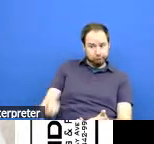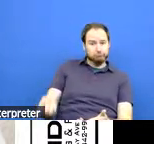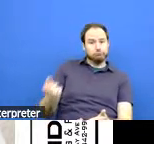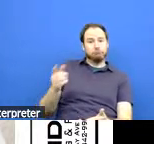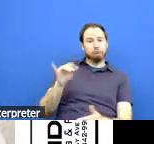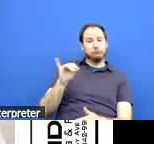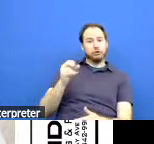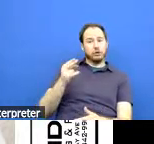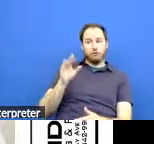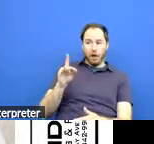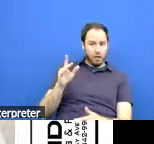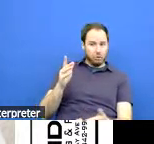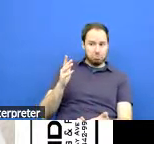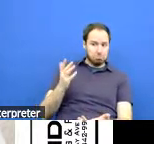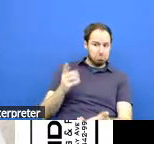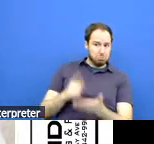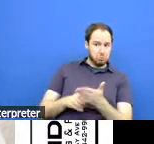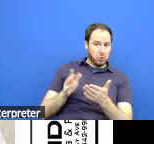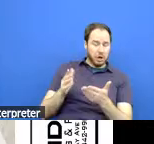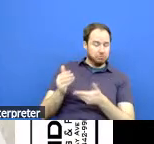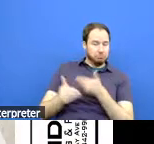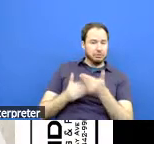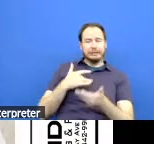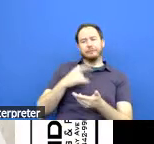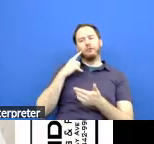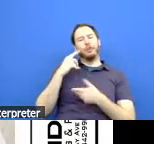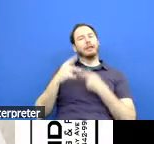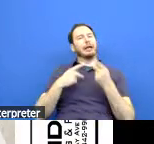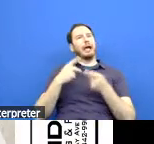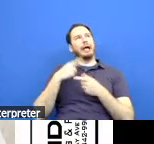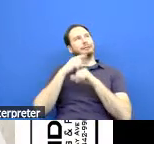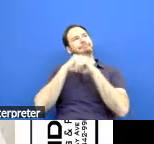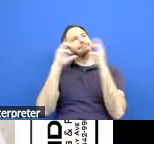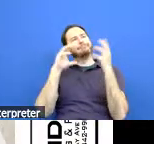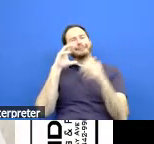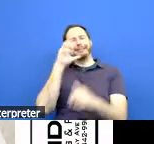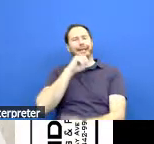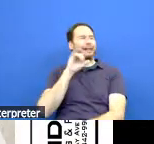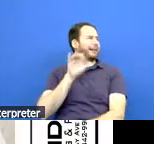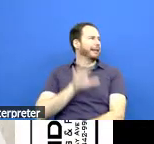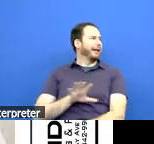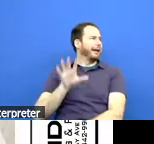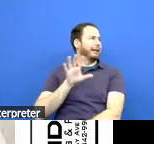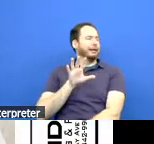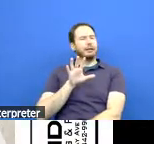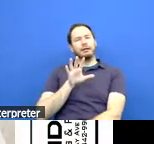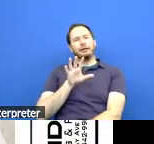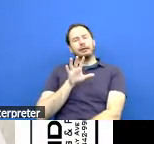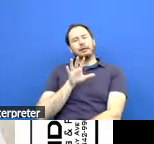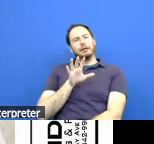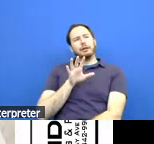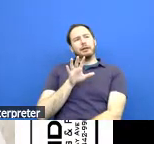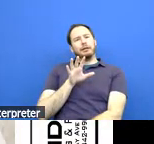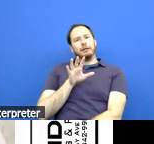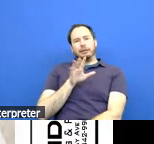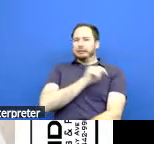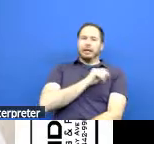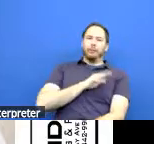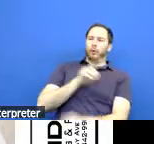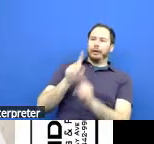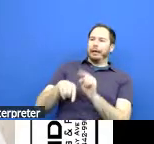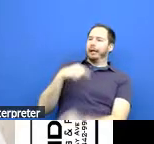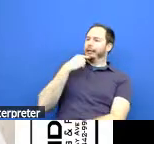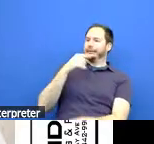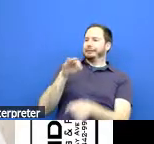John Sharaba, but typically for this process, I would guess, because town board can't make a